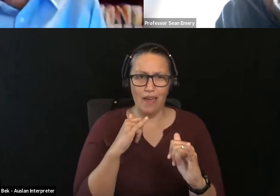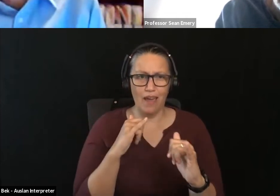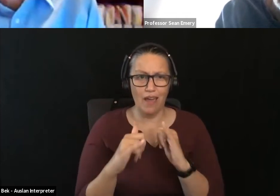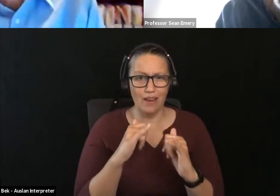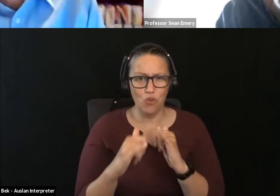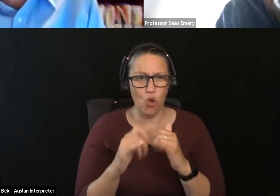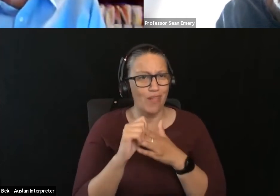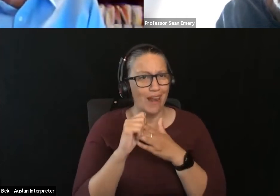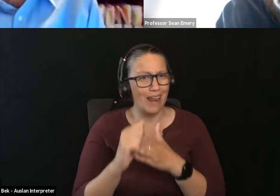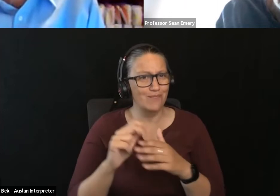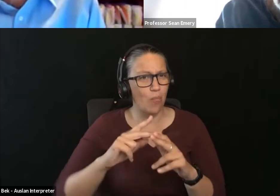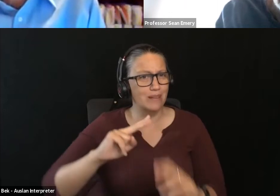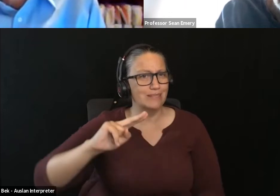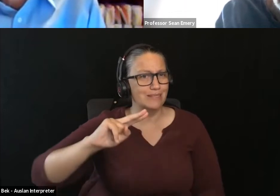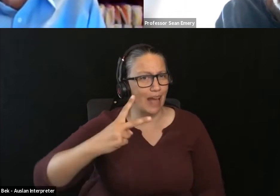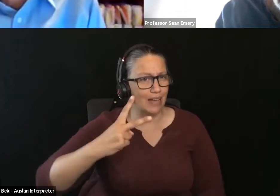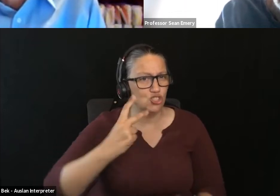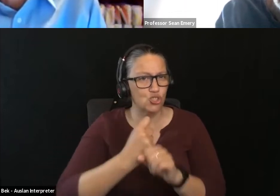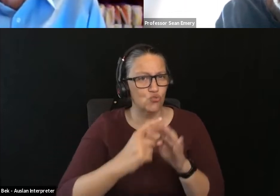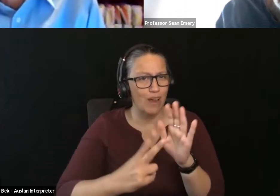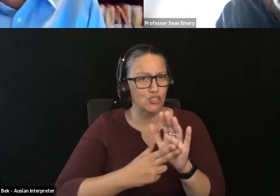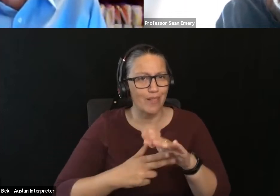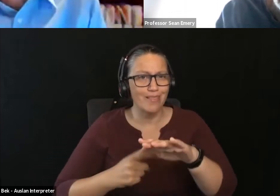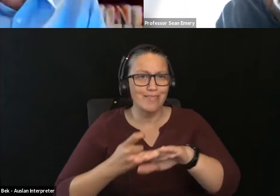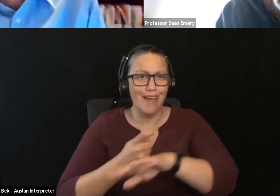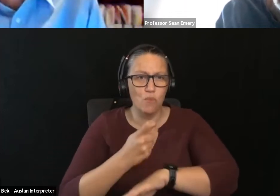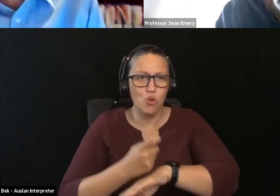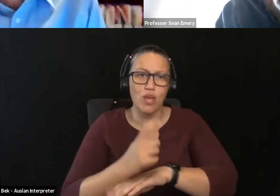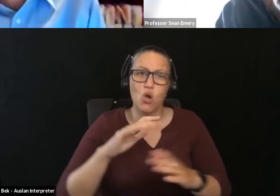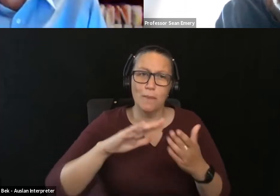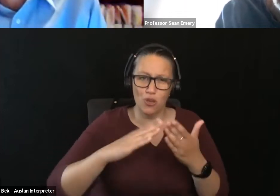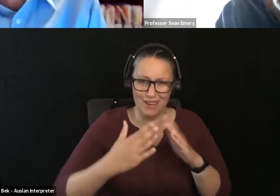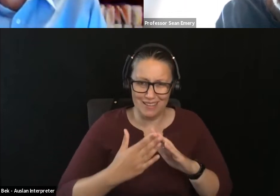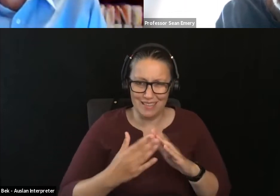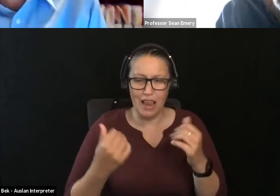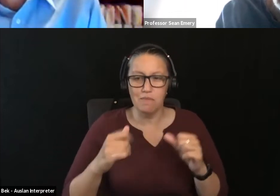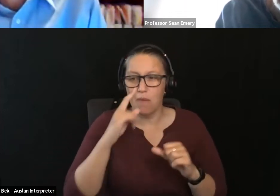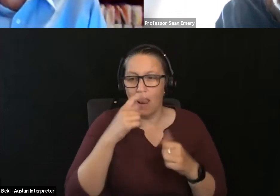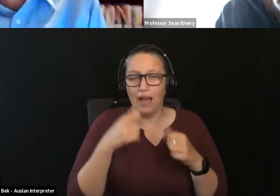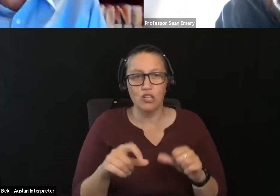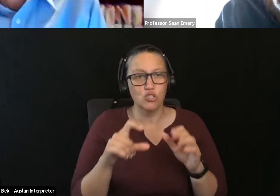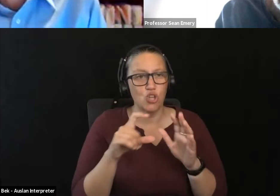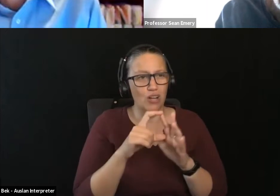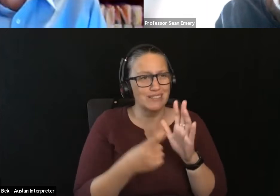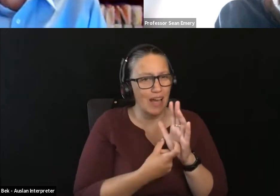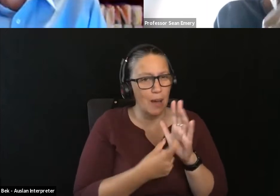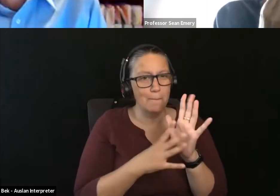so-called second-generation therapeutic communities, people like Dr. Mitch Rosenthal or Judy Ann Denson.